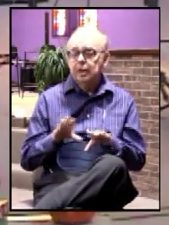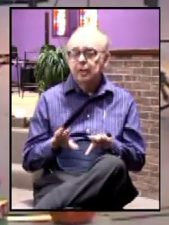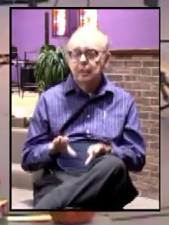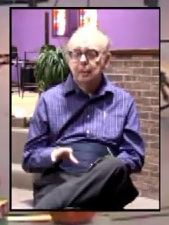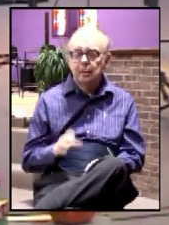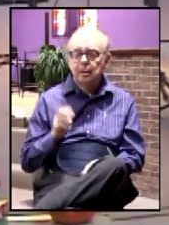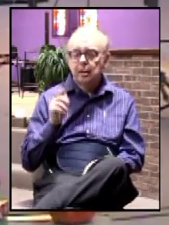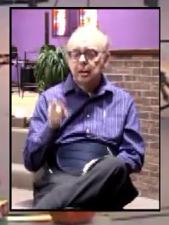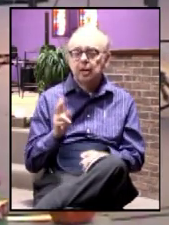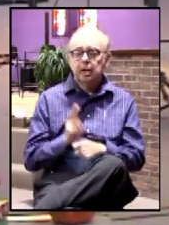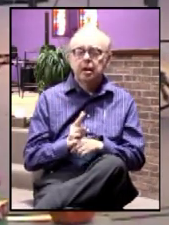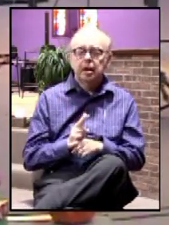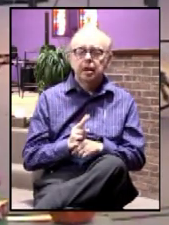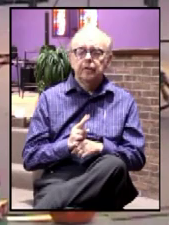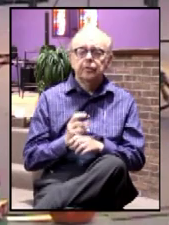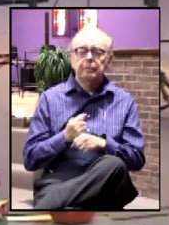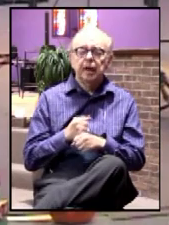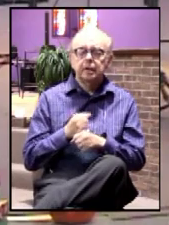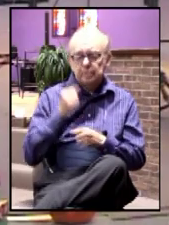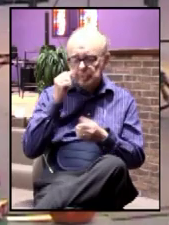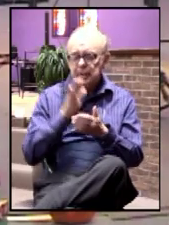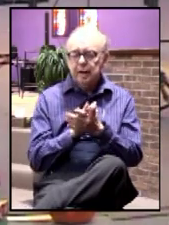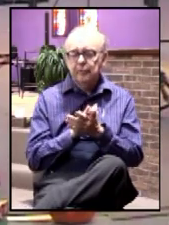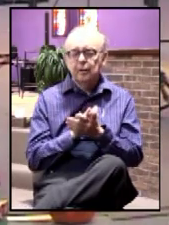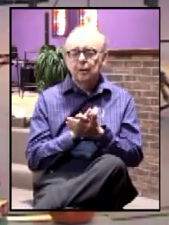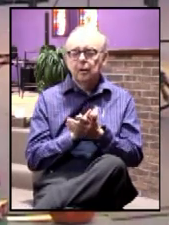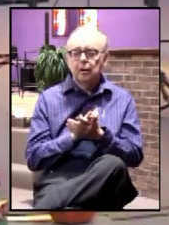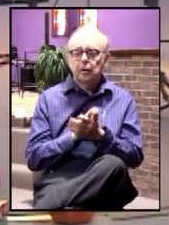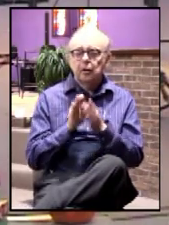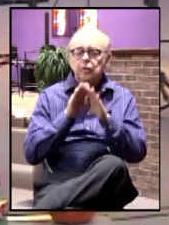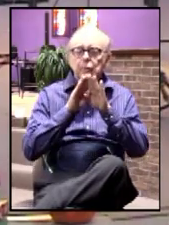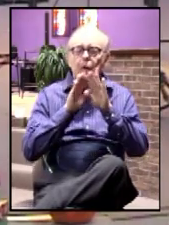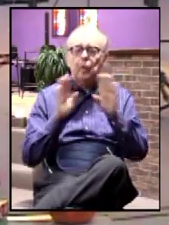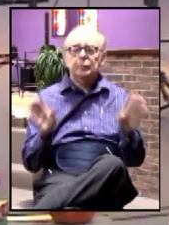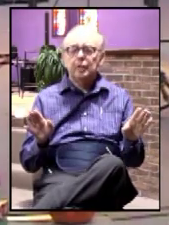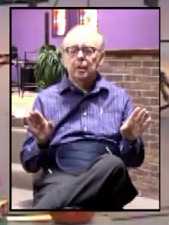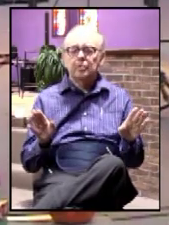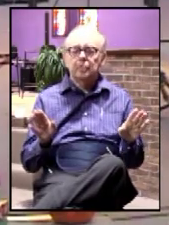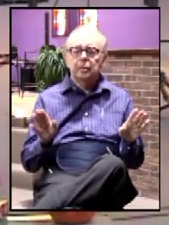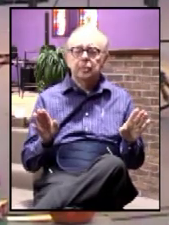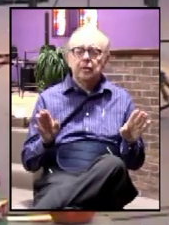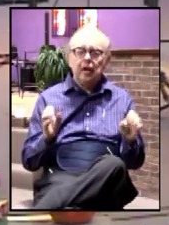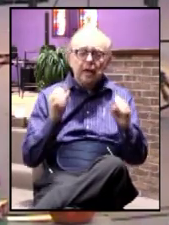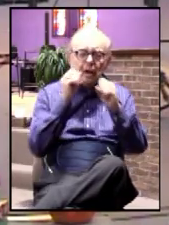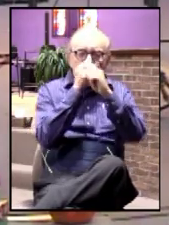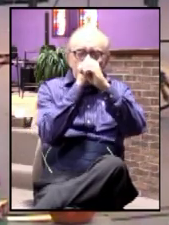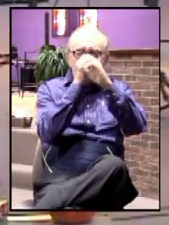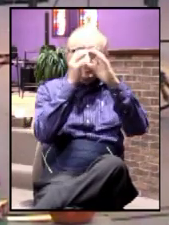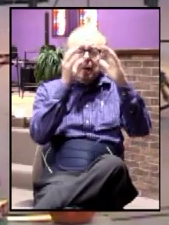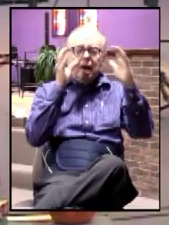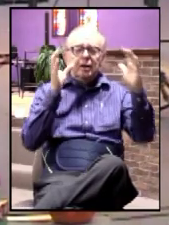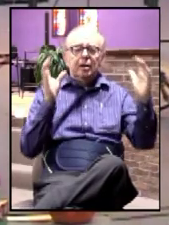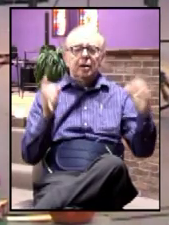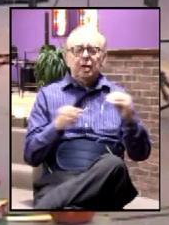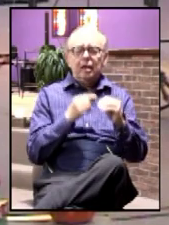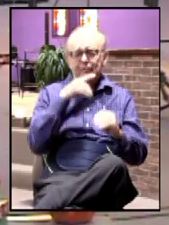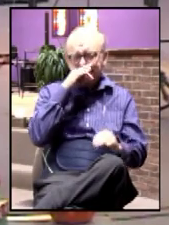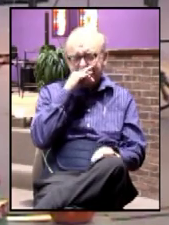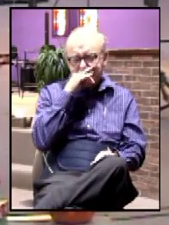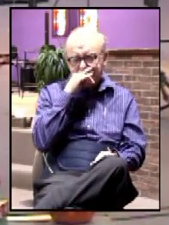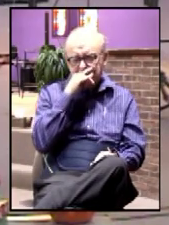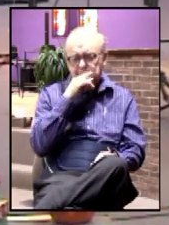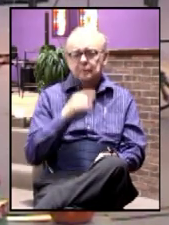Rogers did was he used make-believe to open up the imagination of